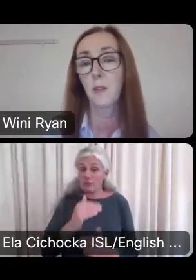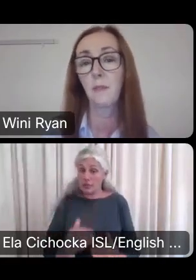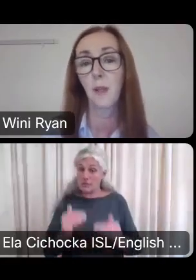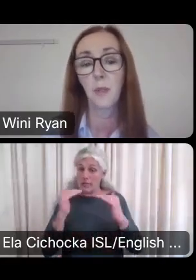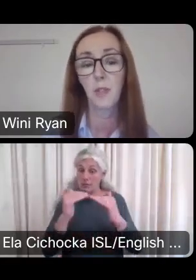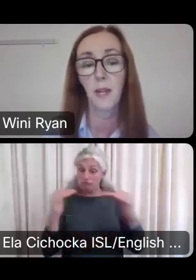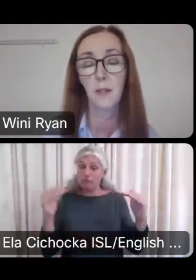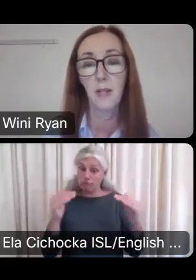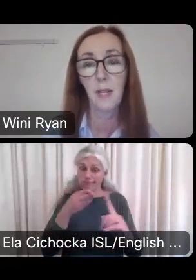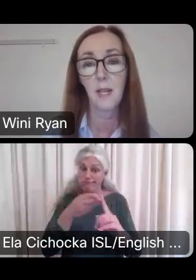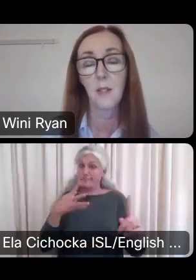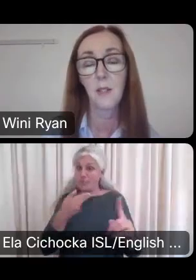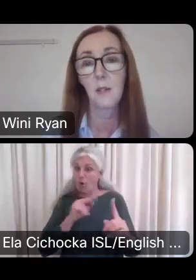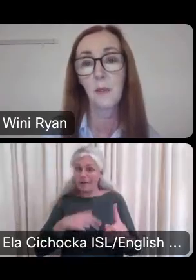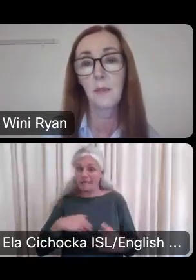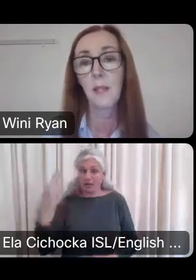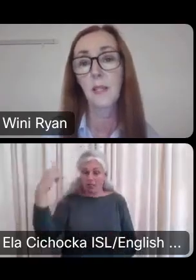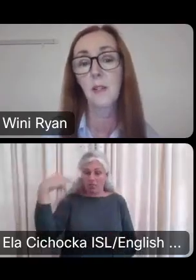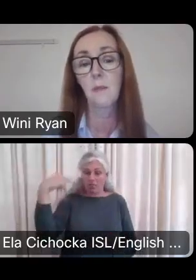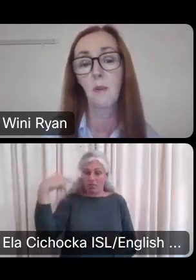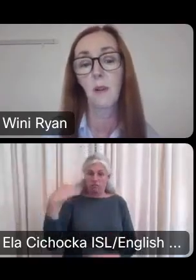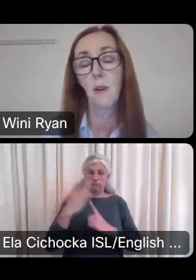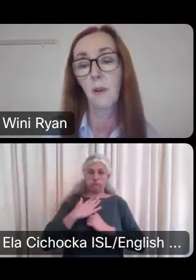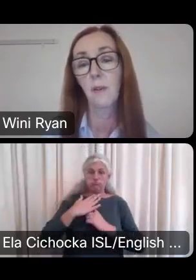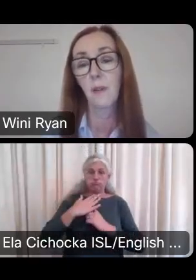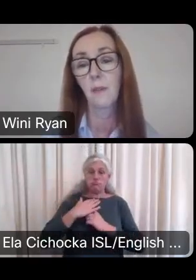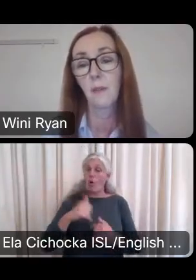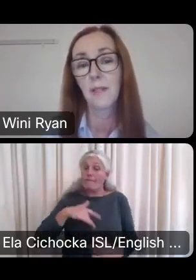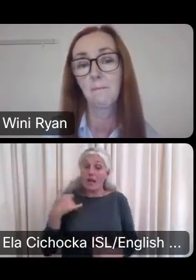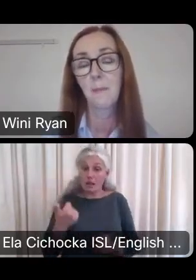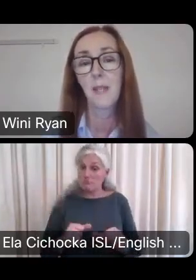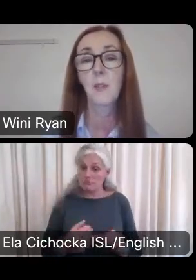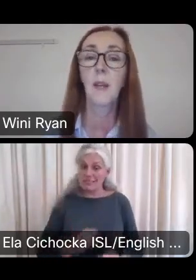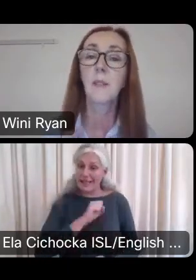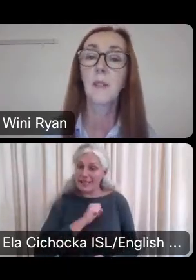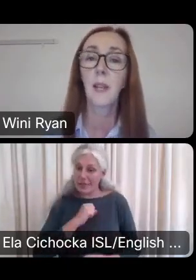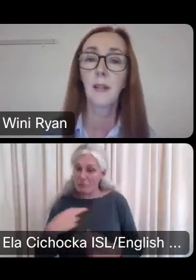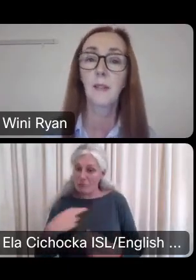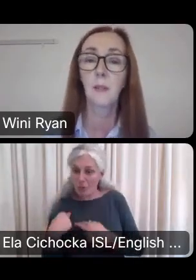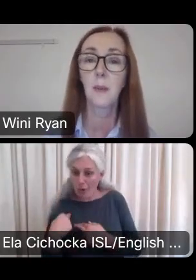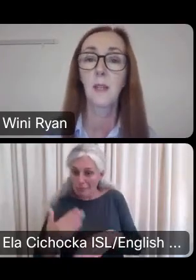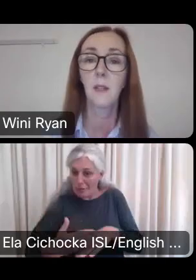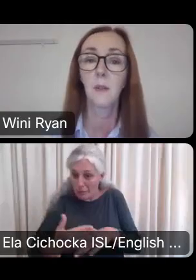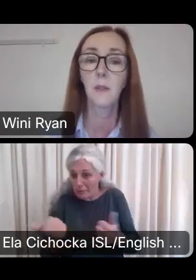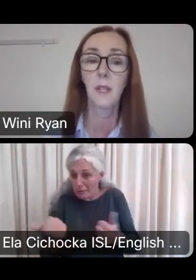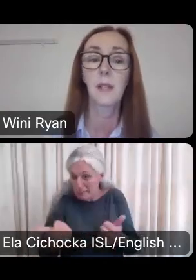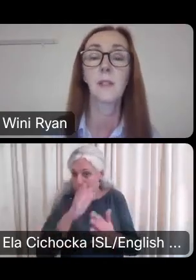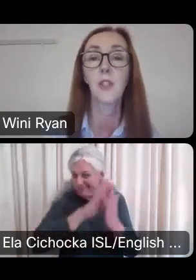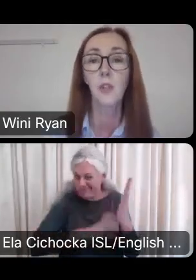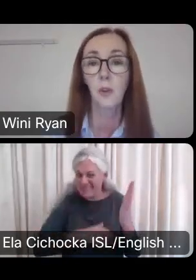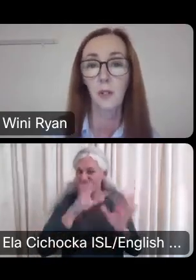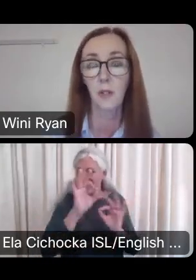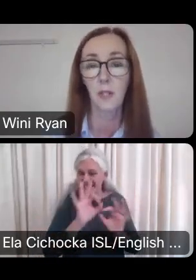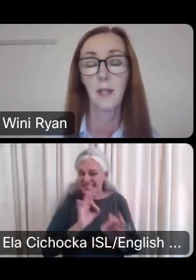recognized, or do you feel put down? And do you feel fulfilled in your role or unfulfilled? So that's the lens that we can use. It's